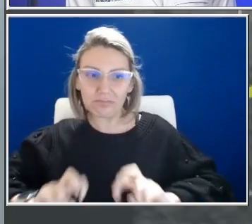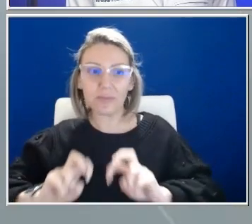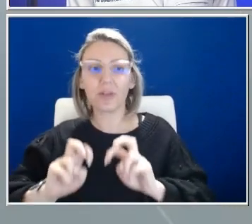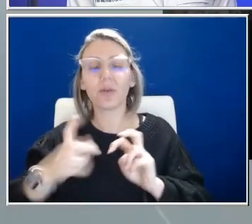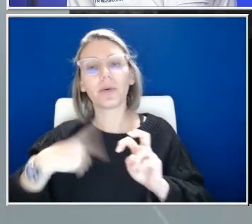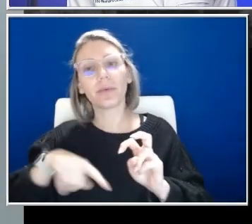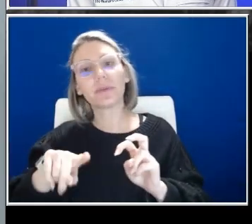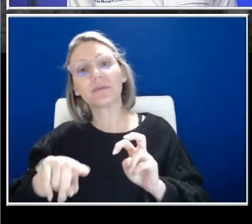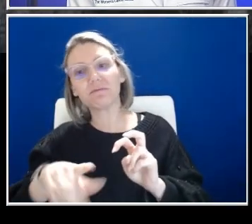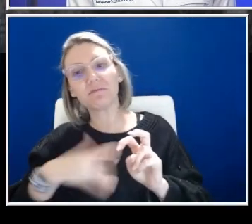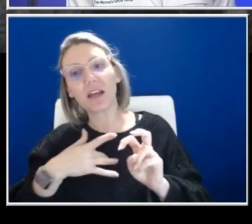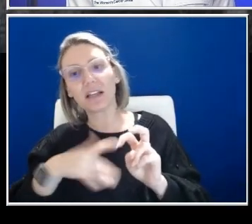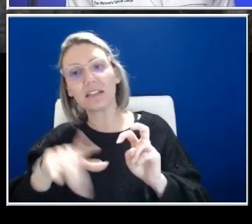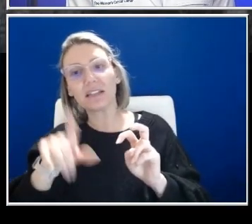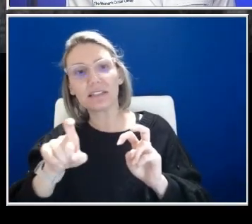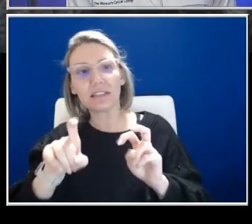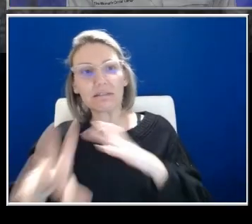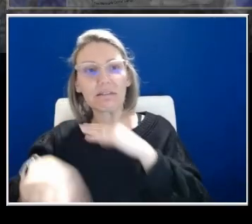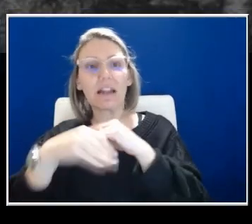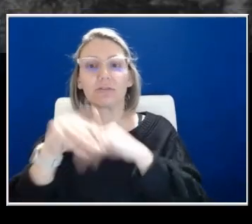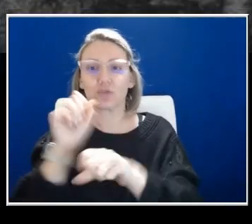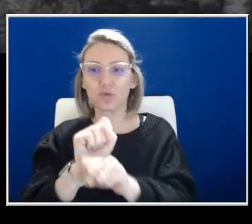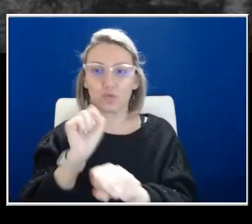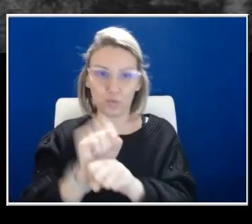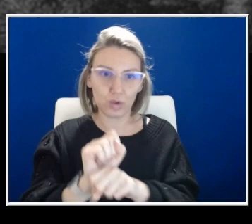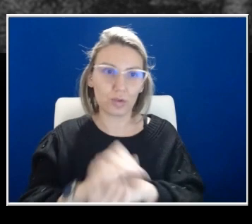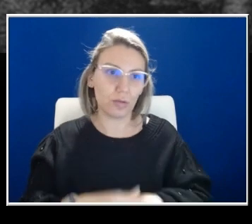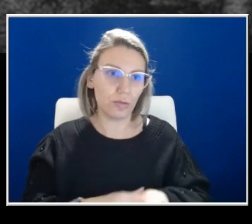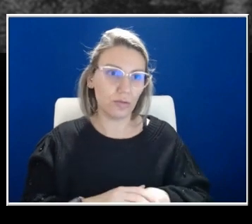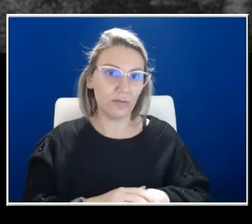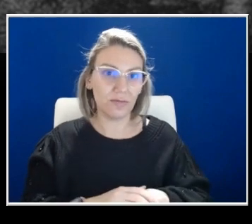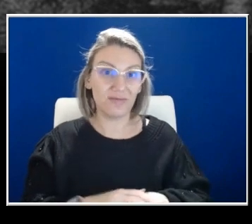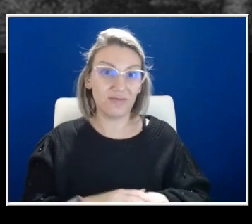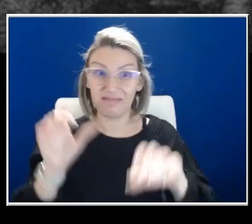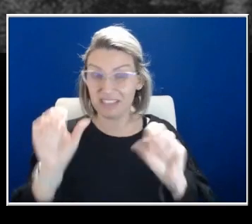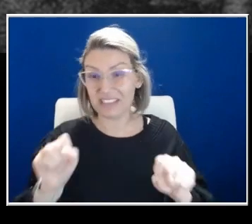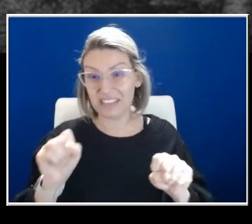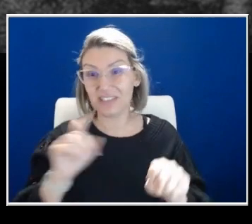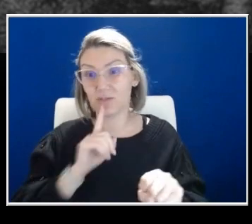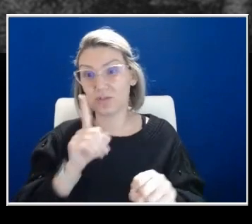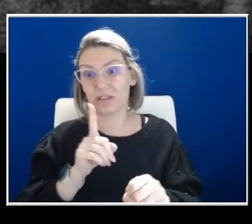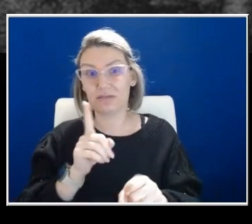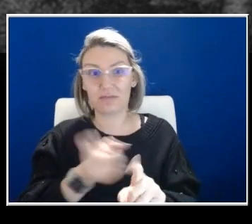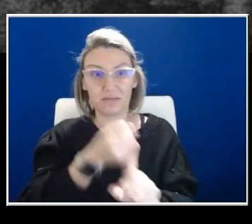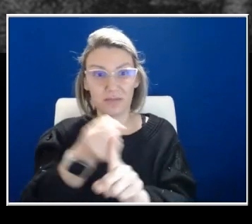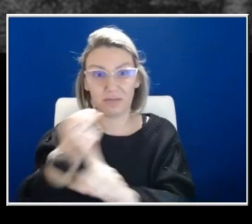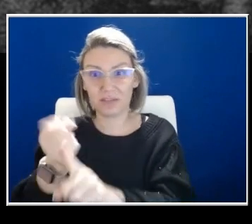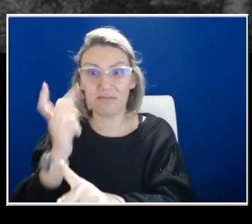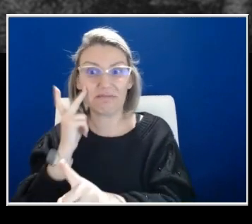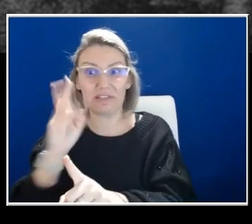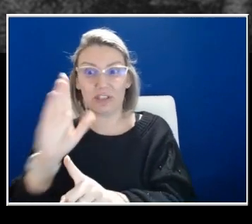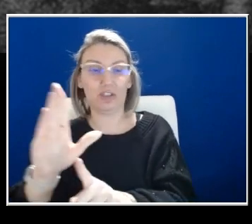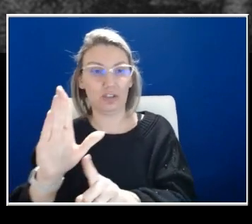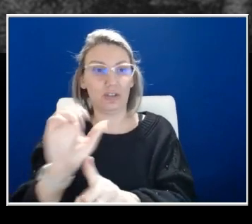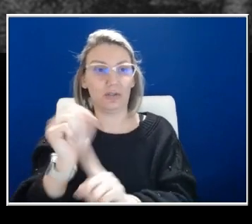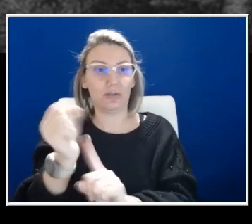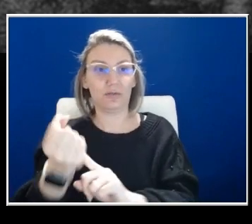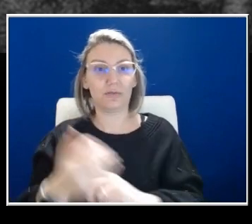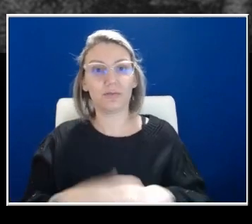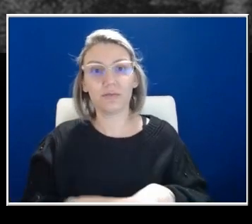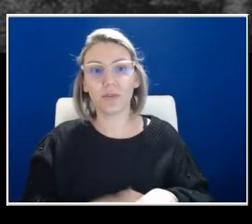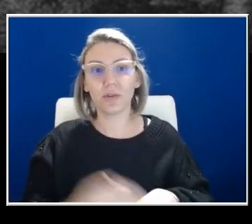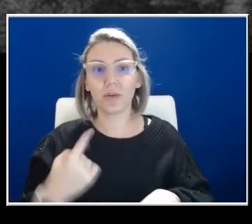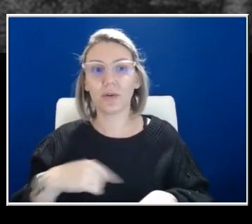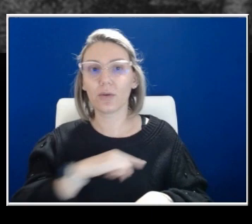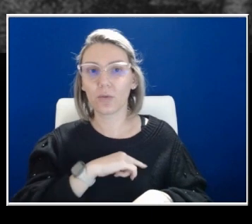additional workup, because it can make a really big difference, as what we saw in Yolanda's case. We proceeded with getting an